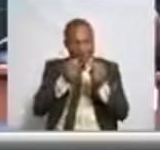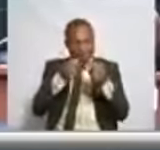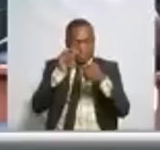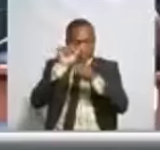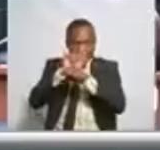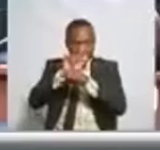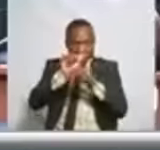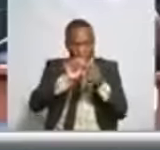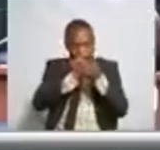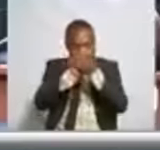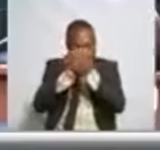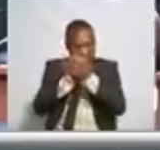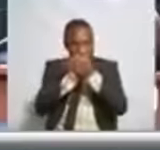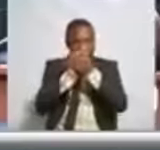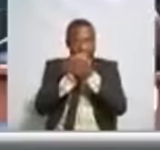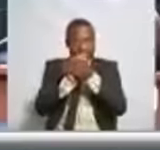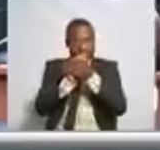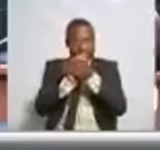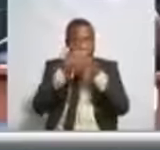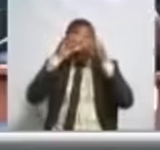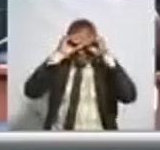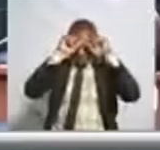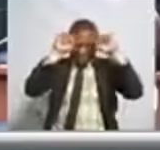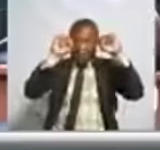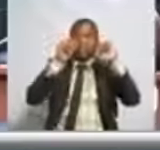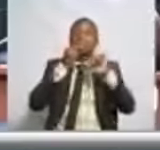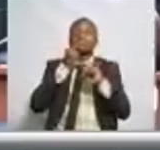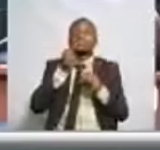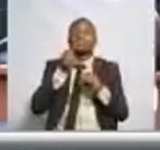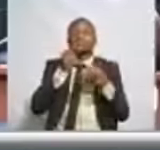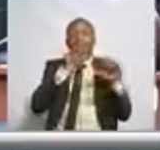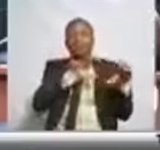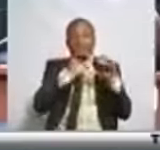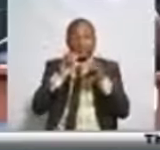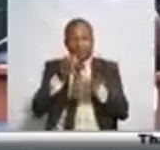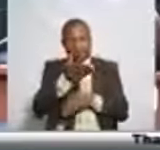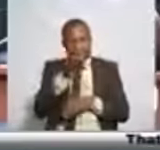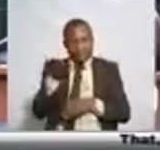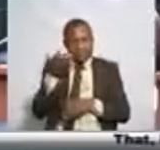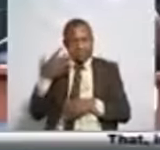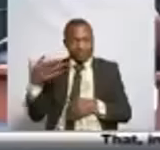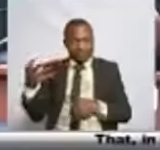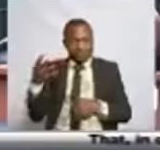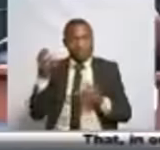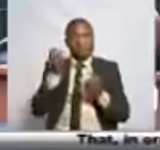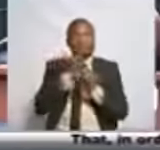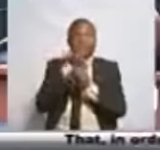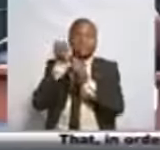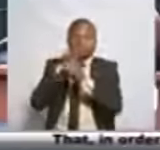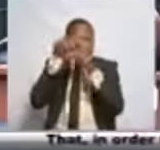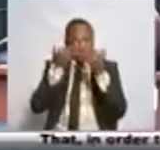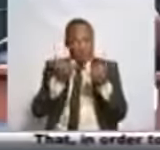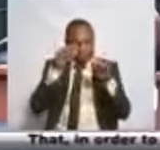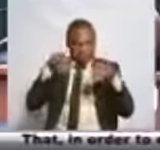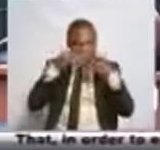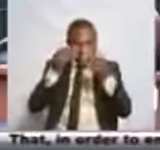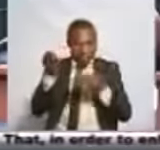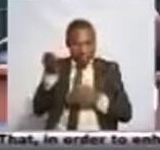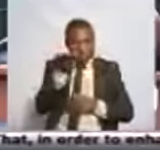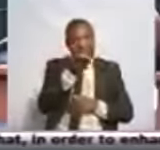work together, as the President said, to do those things that are achievable. For now, we are giving